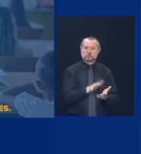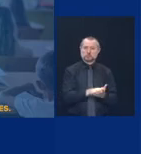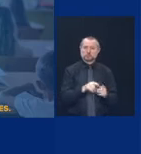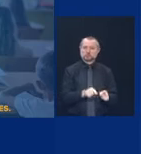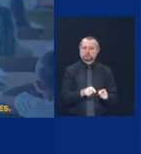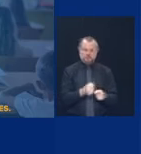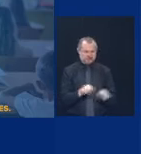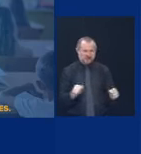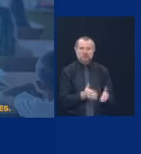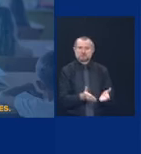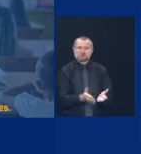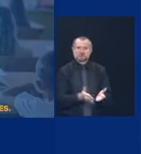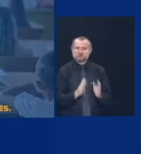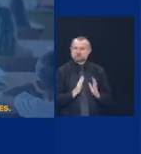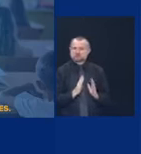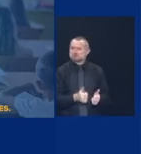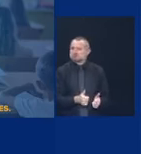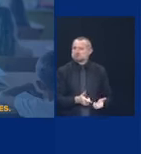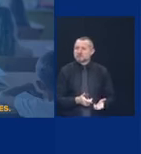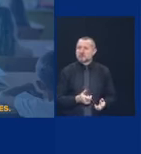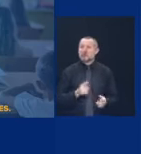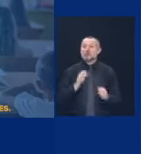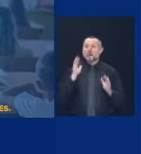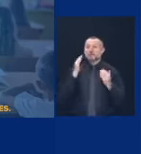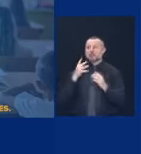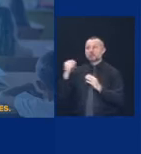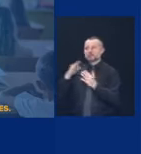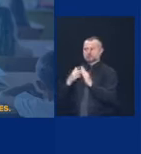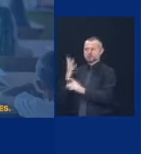school than in the community.